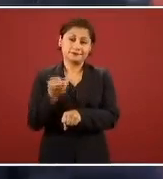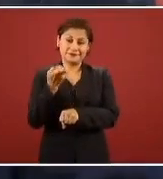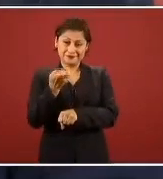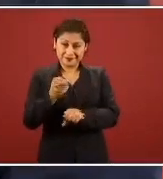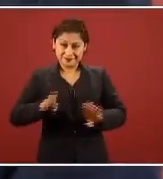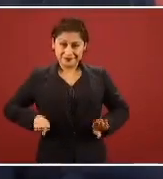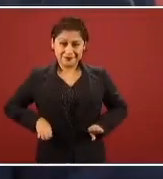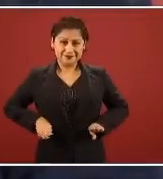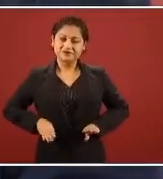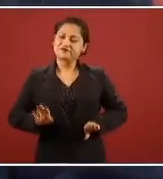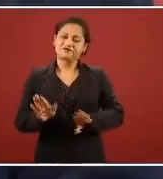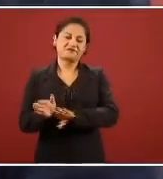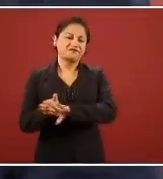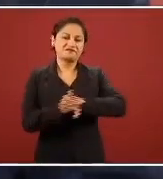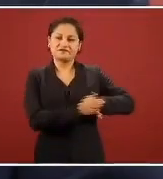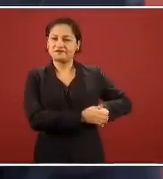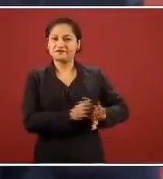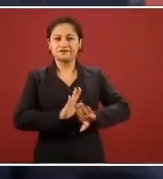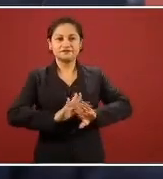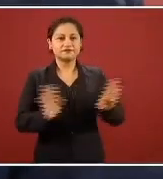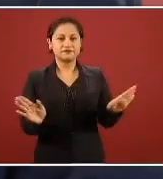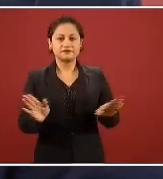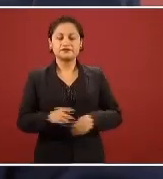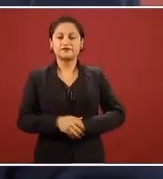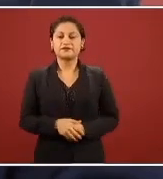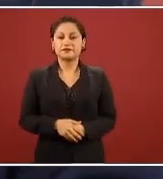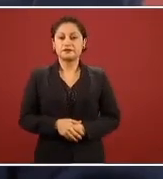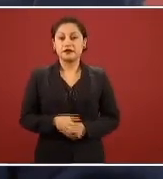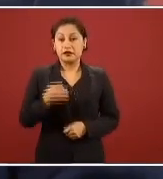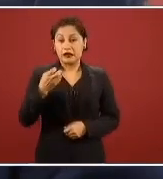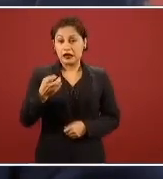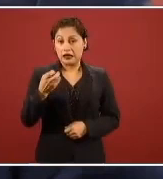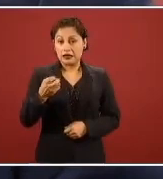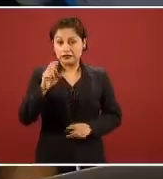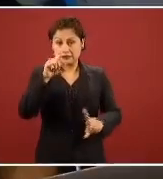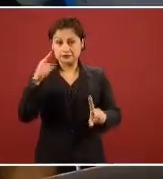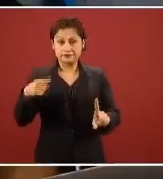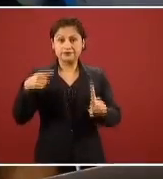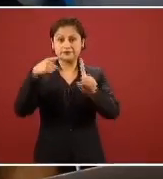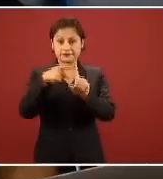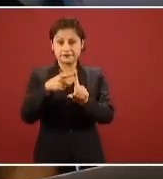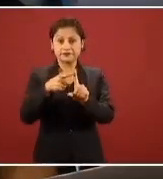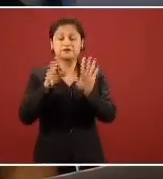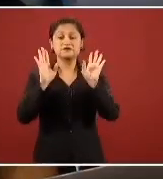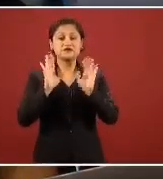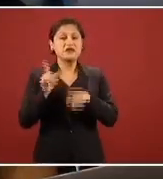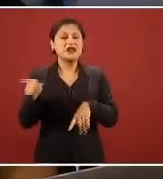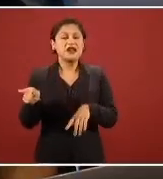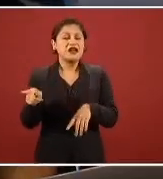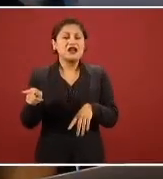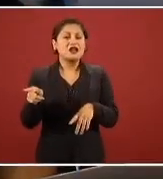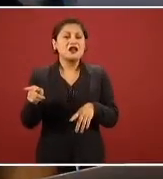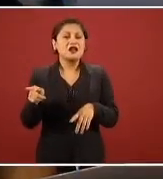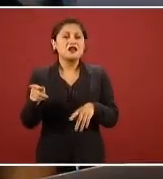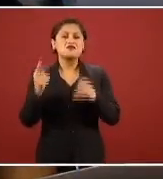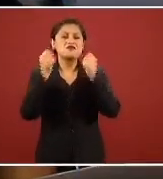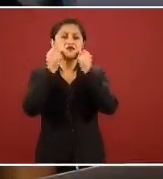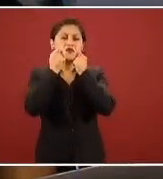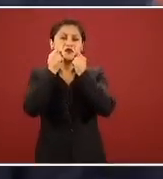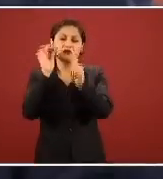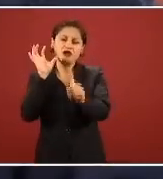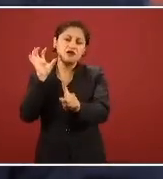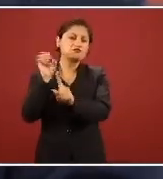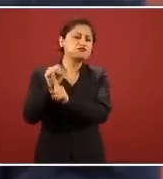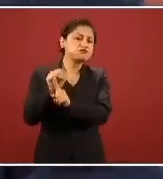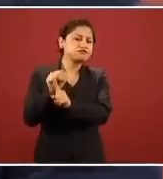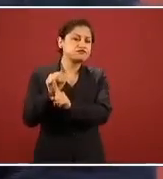Esto ayuda mucho, independientemente. And this helps a lot, independently of everything else. Es castigar. But